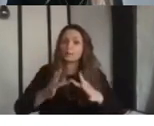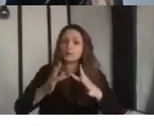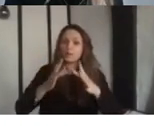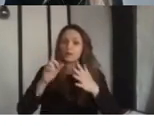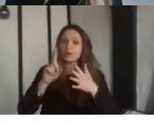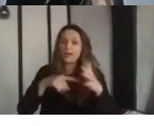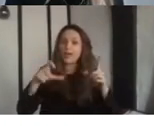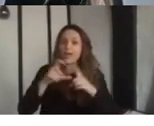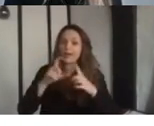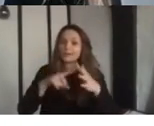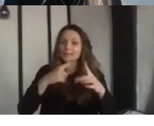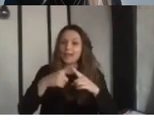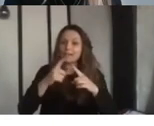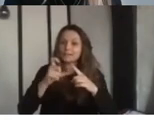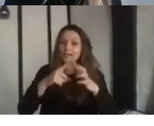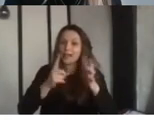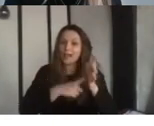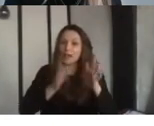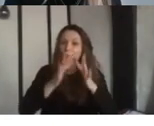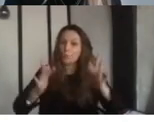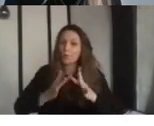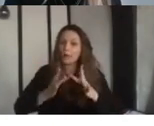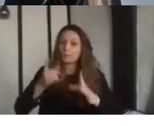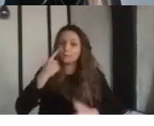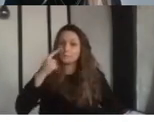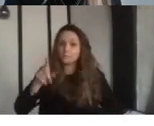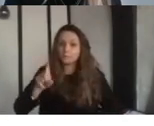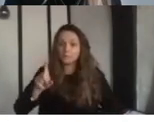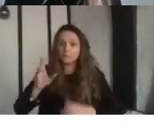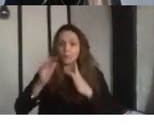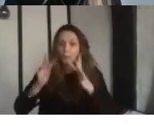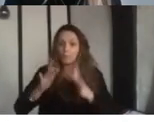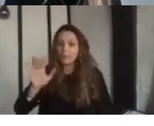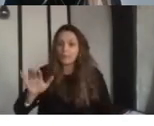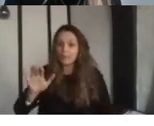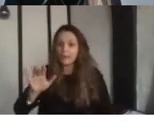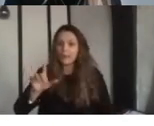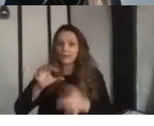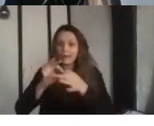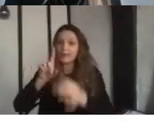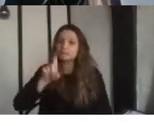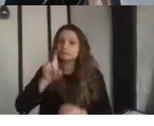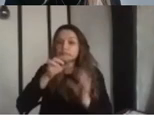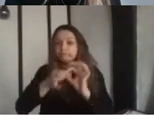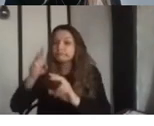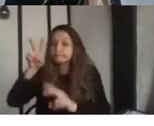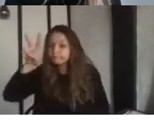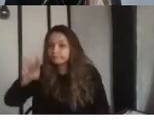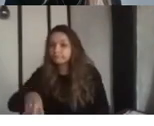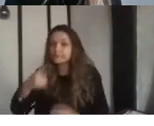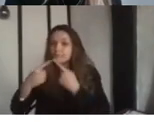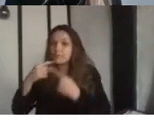and if you just go onto the website there, the link is there for you to have a look.